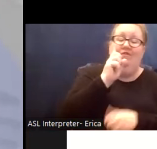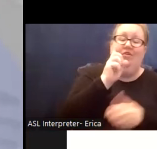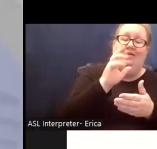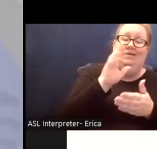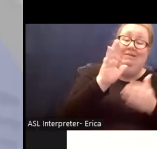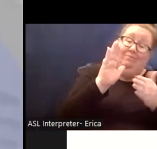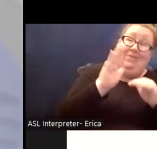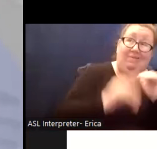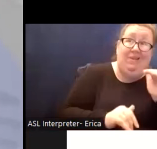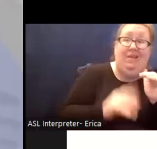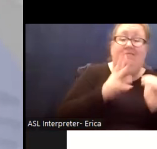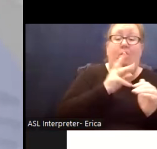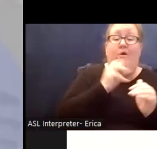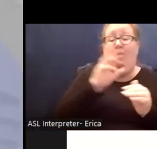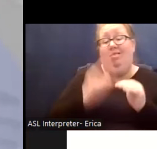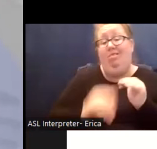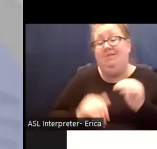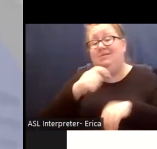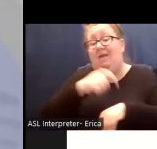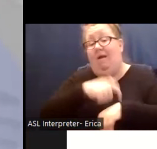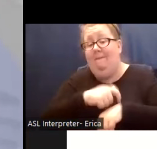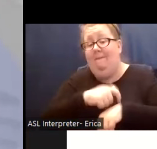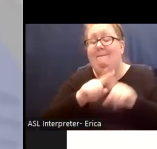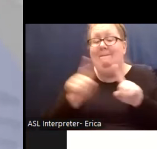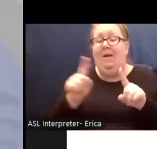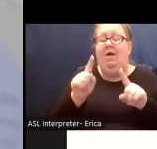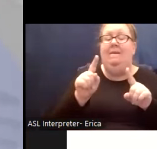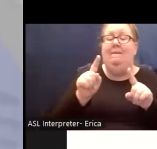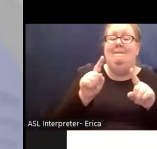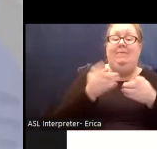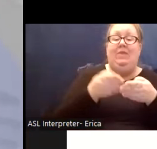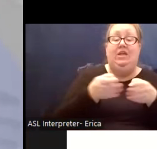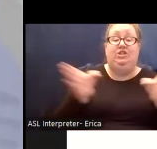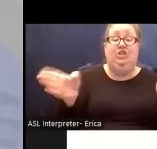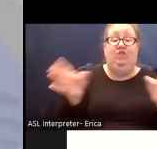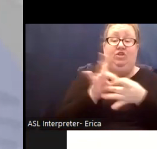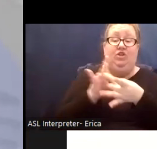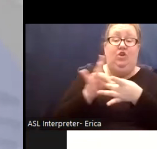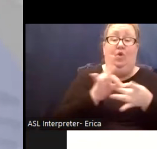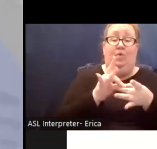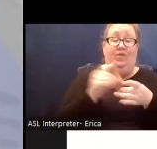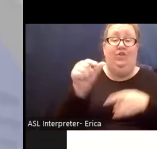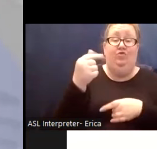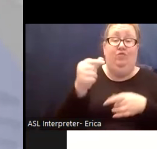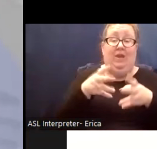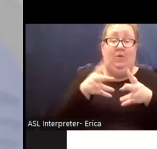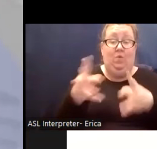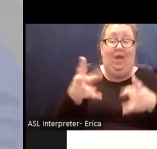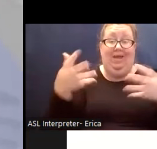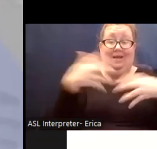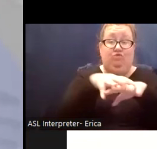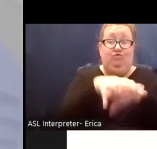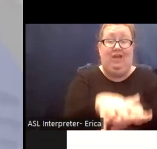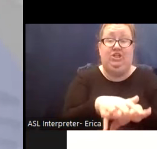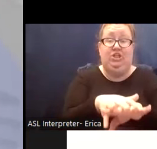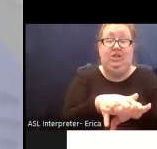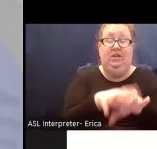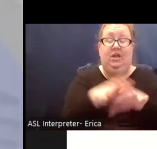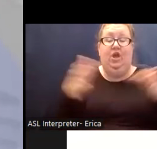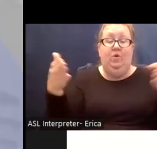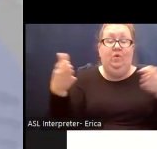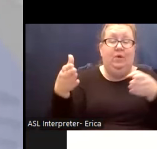but in general, to go along with the Greenway integration, we direct water to this,